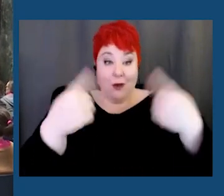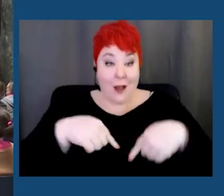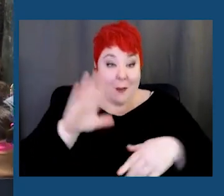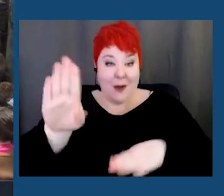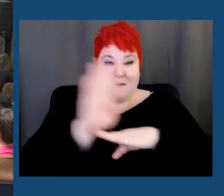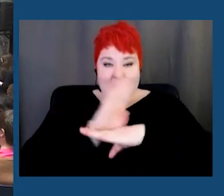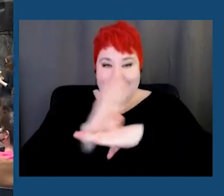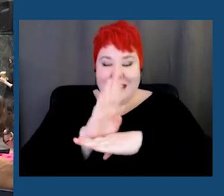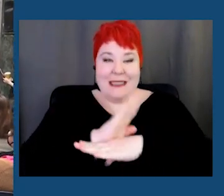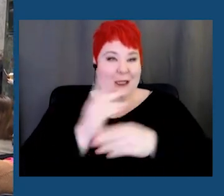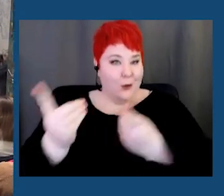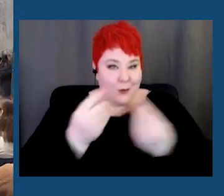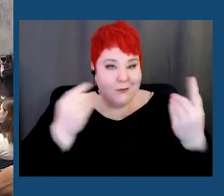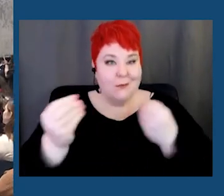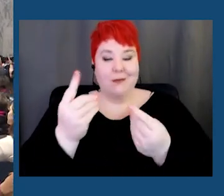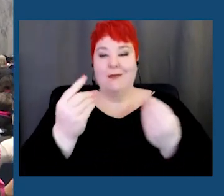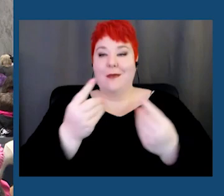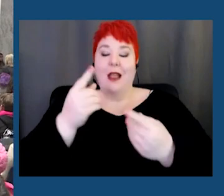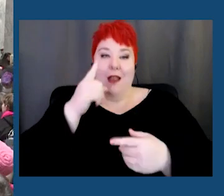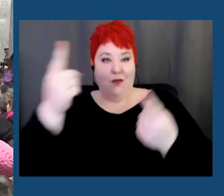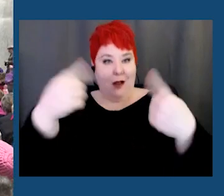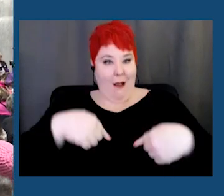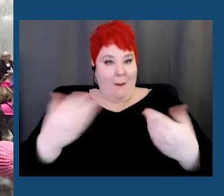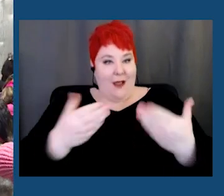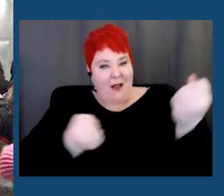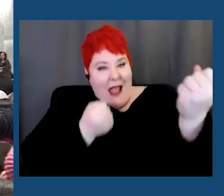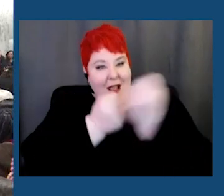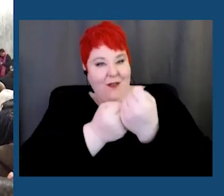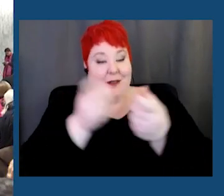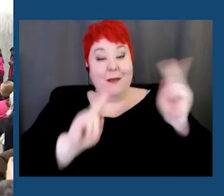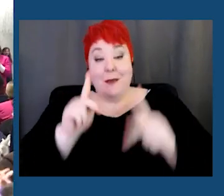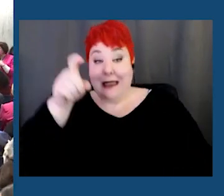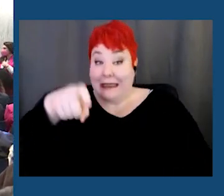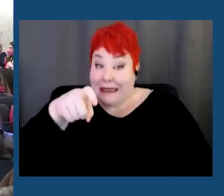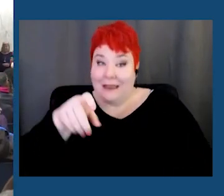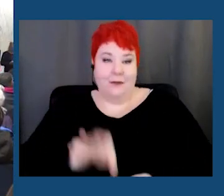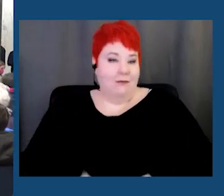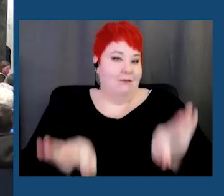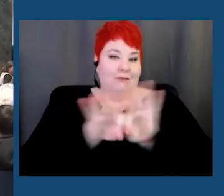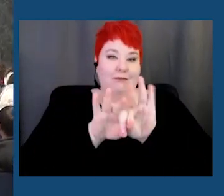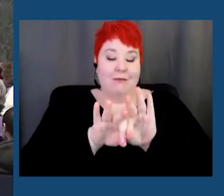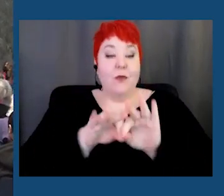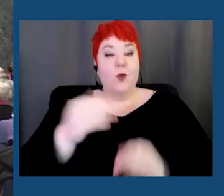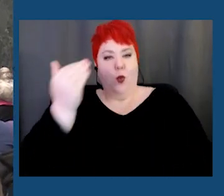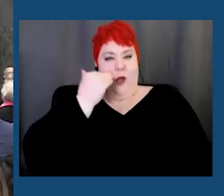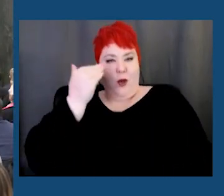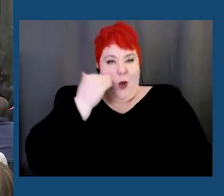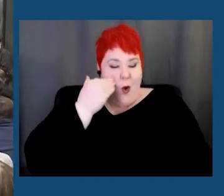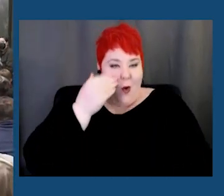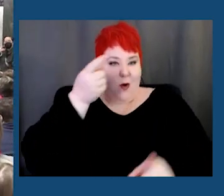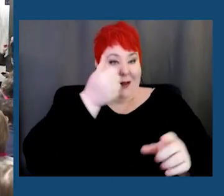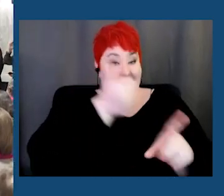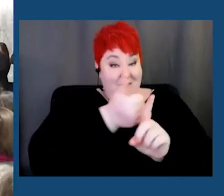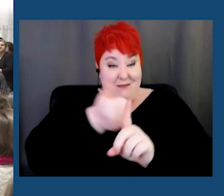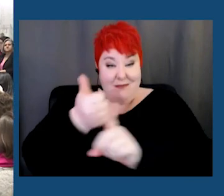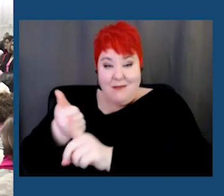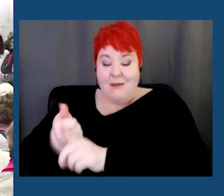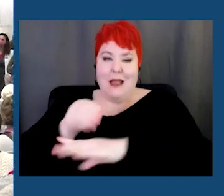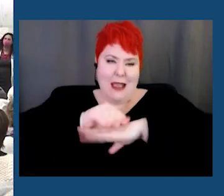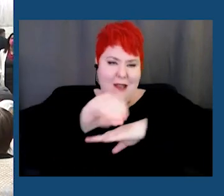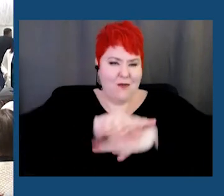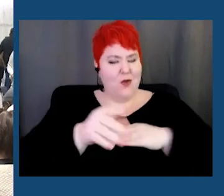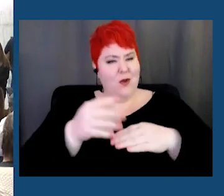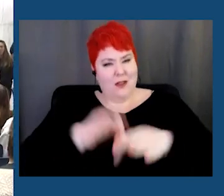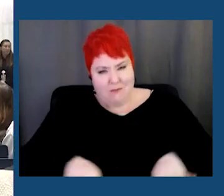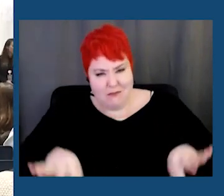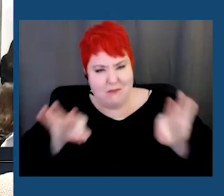here and advocate for folks that need it the most. We know how dire consequences are, but we also know that we have huge and strong advocates